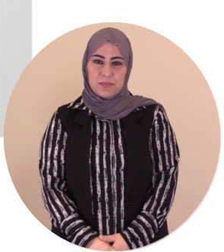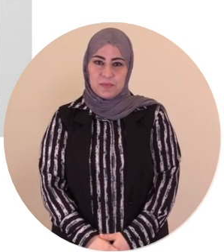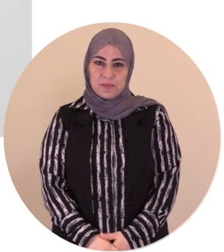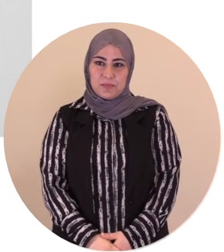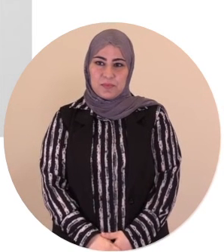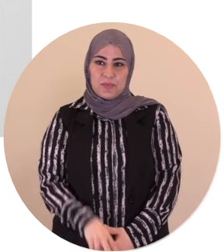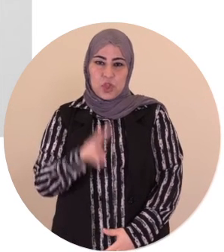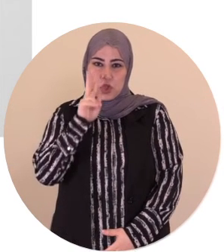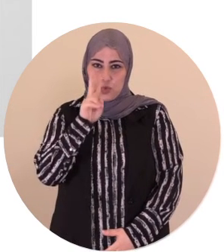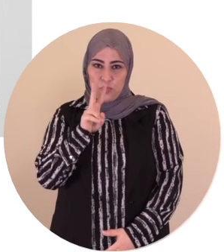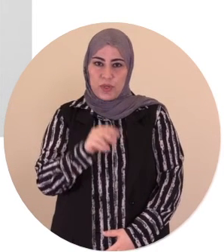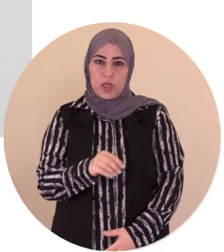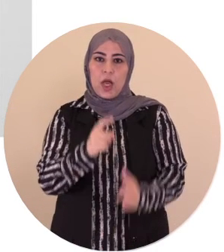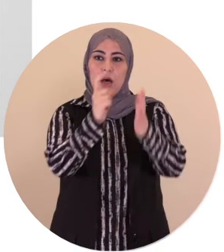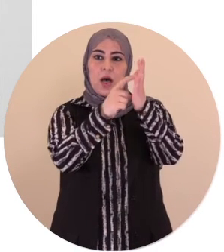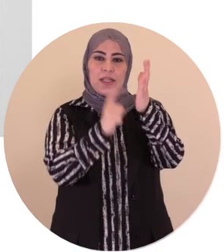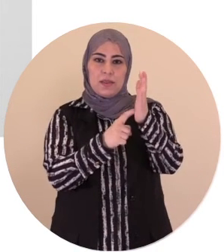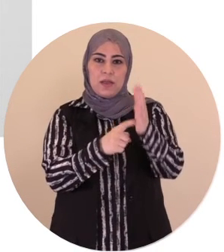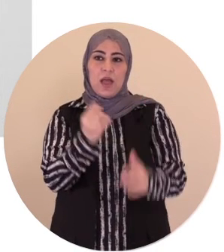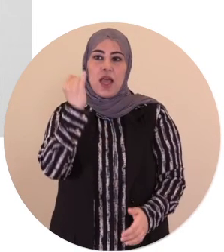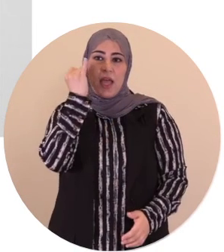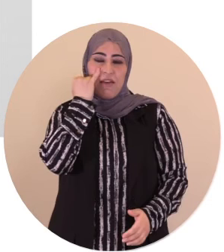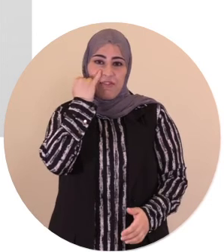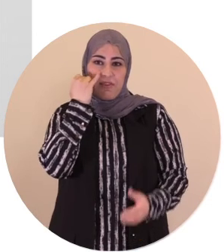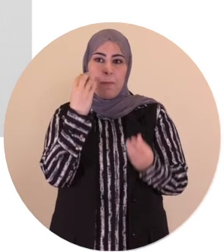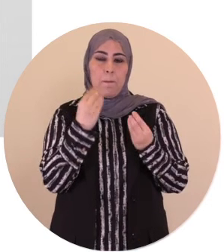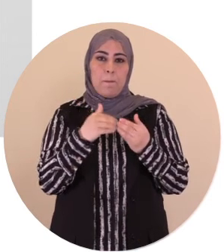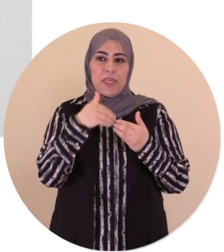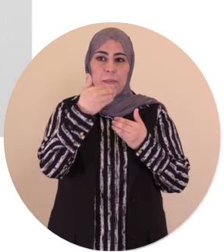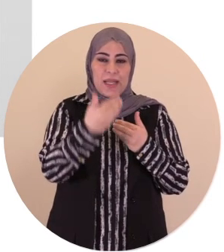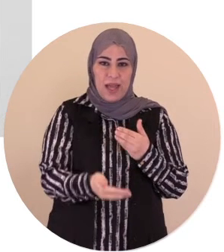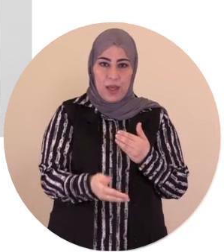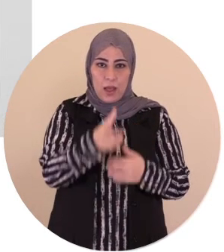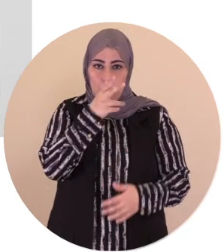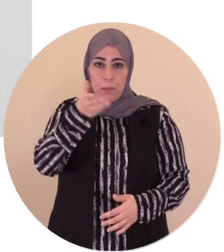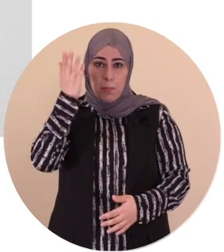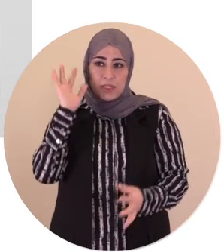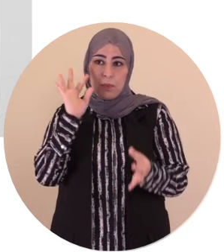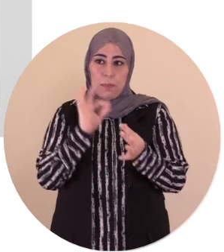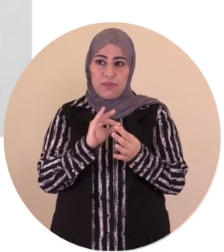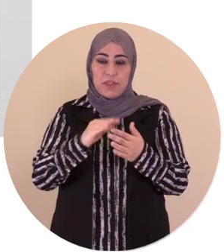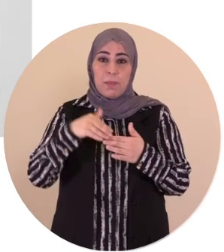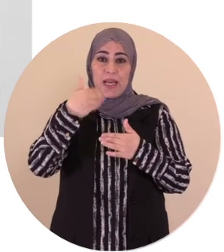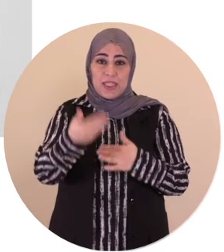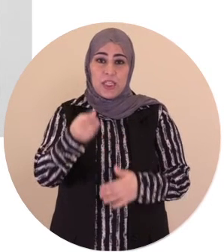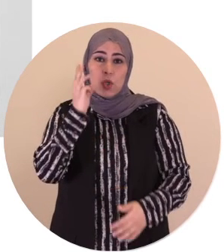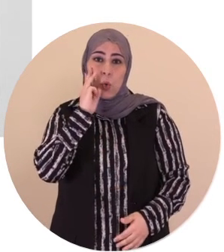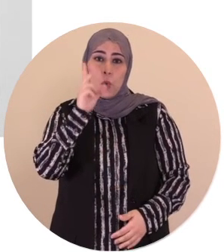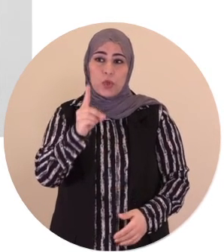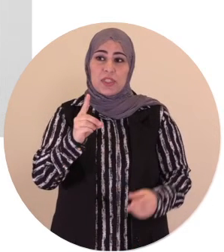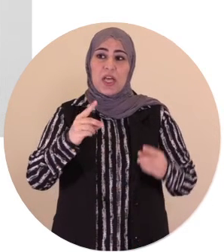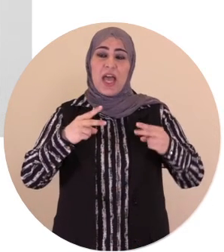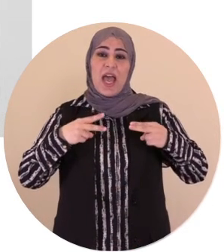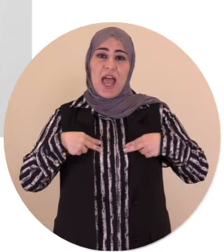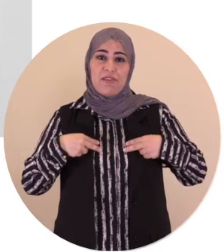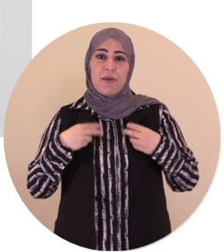perfect appliances. So let's see it. If plus past perfect would have plus past participle.